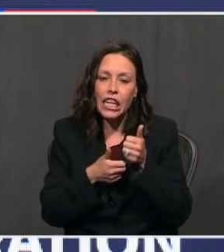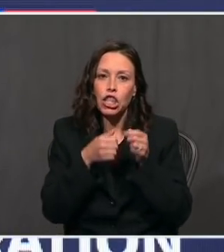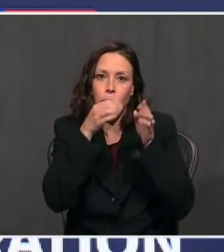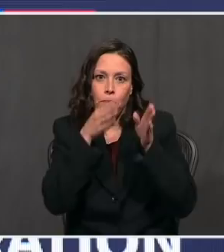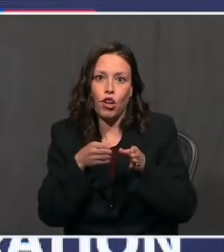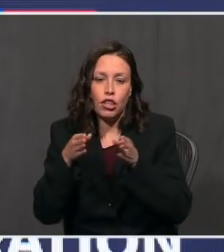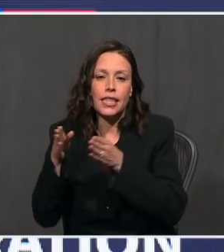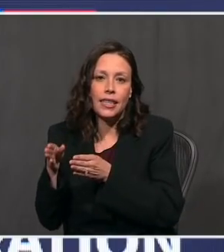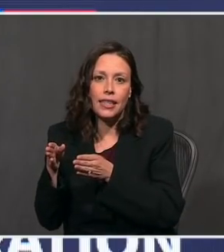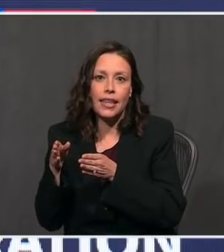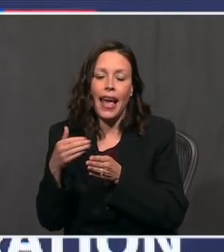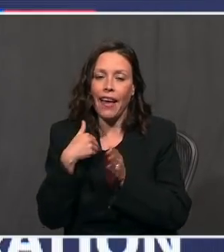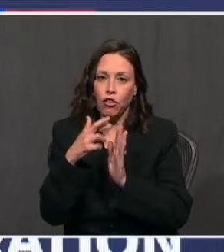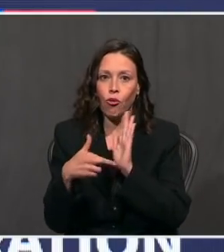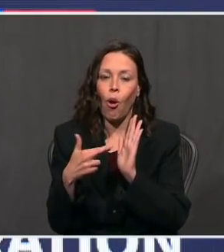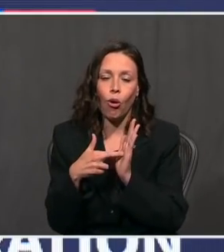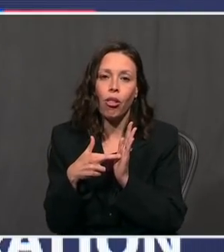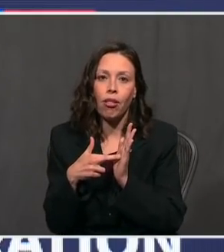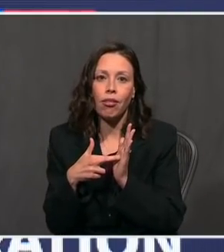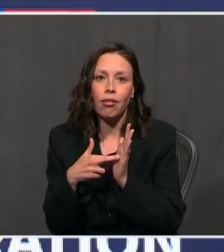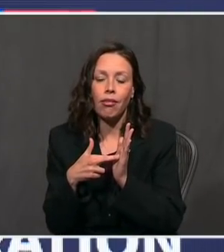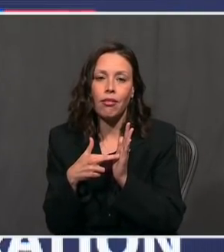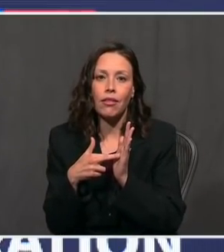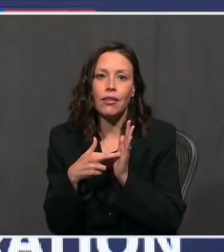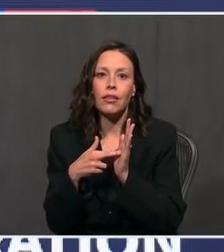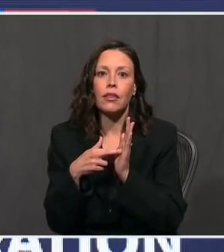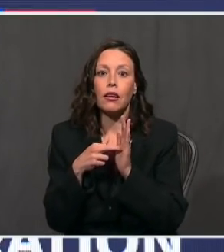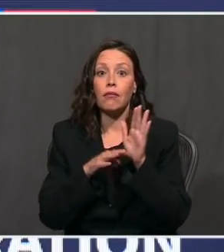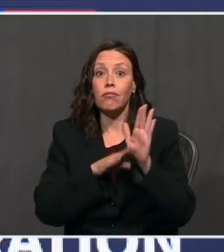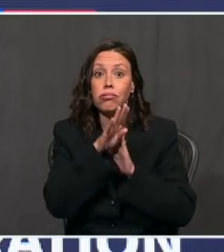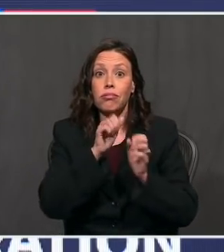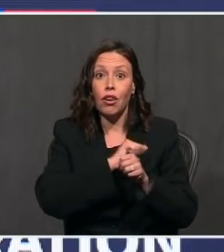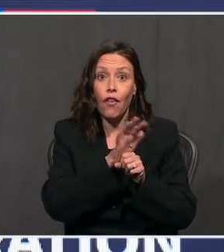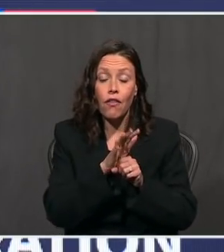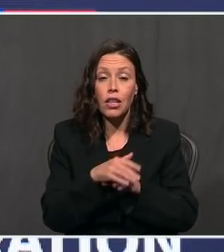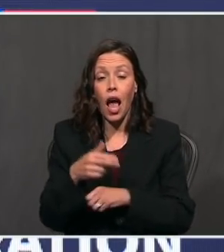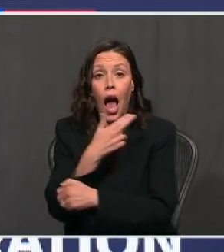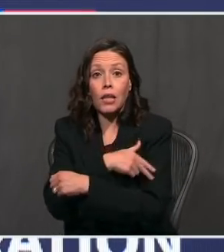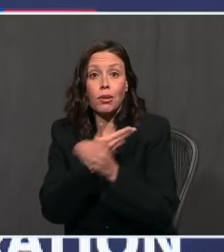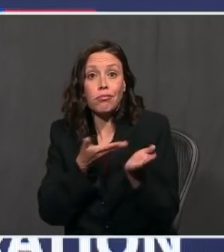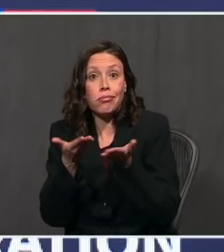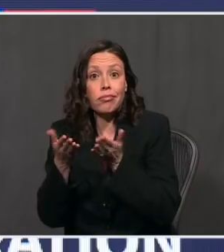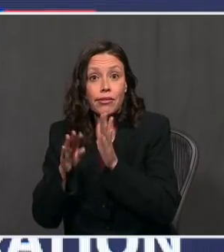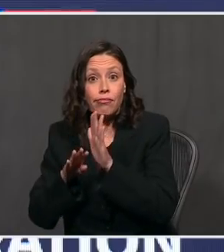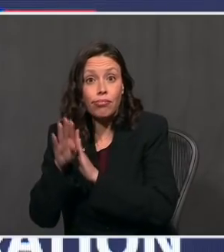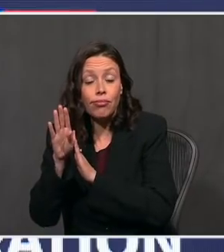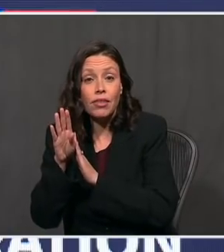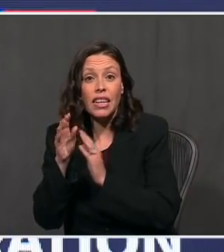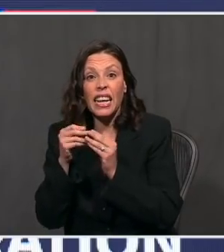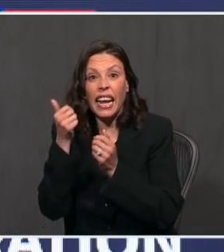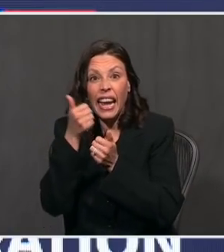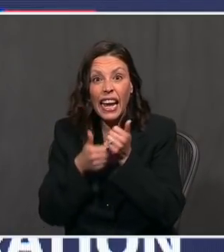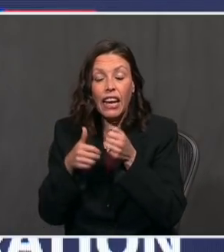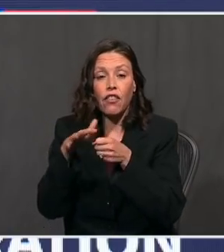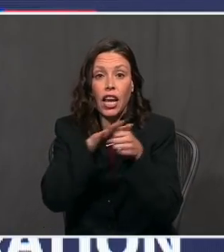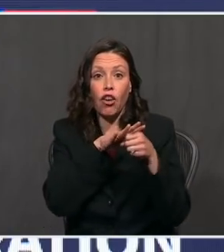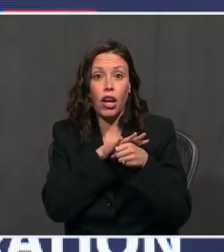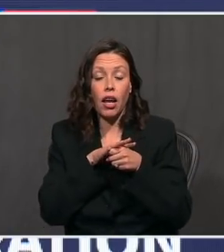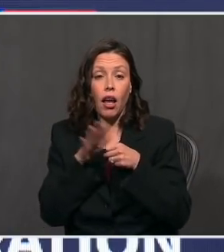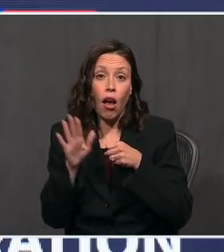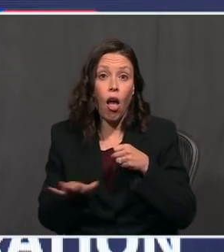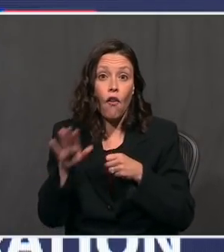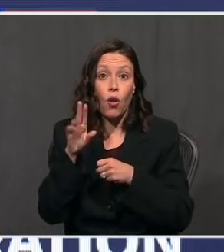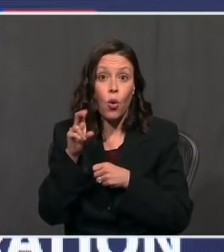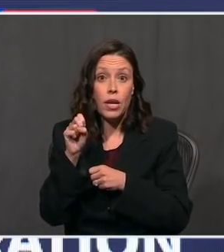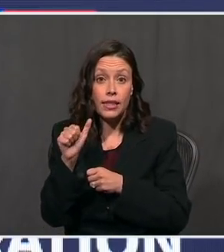us has a role to play. With cases rising and hospitalizations rising in virtually every jurisdiction around